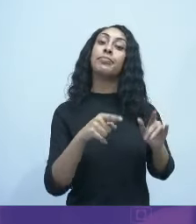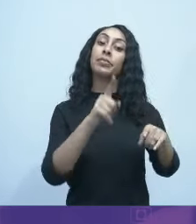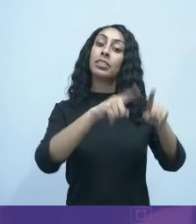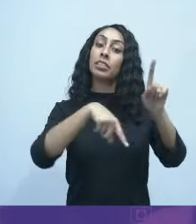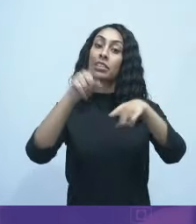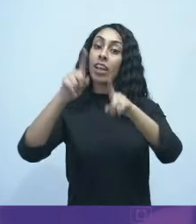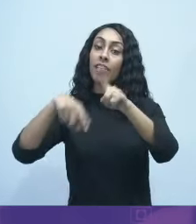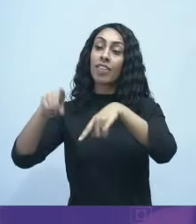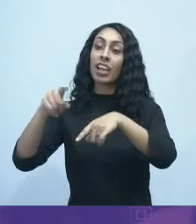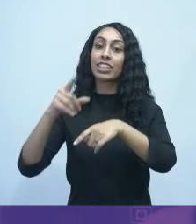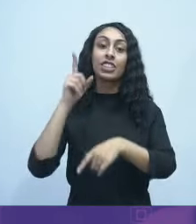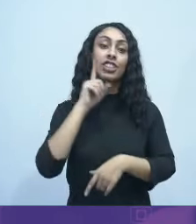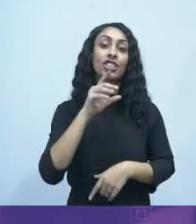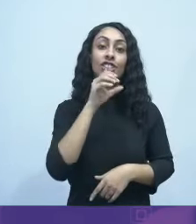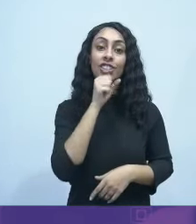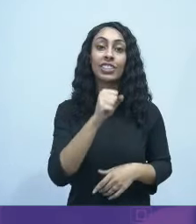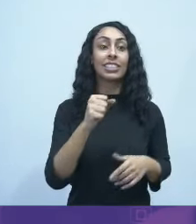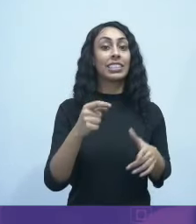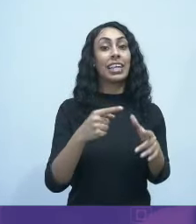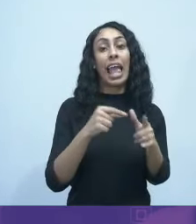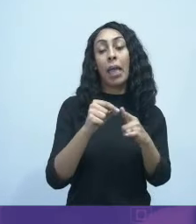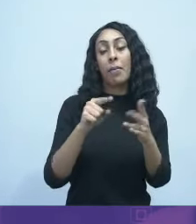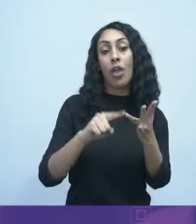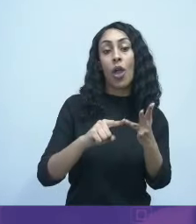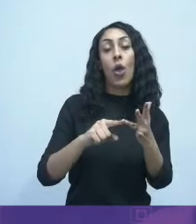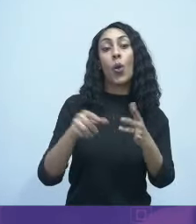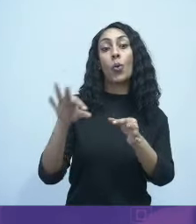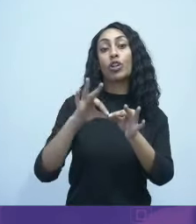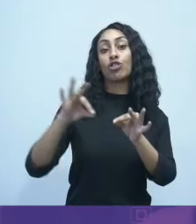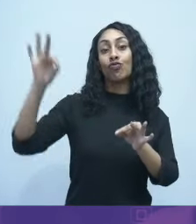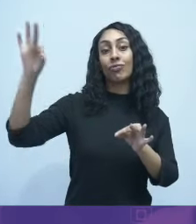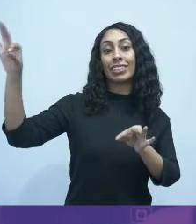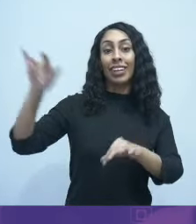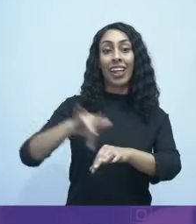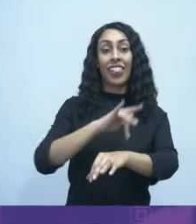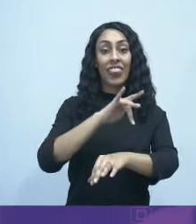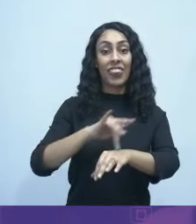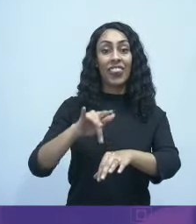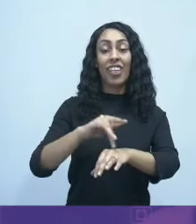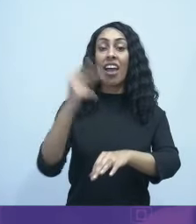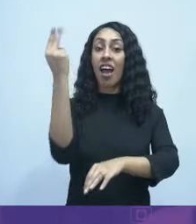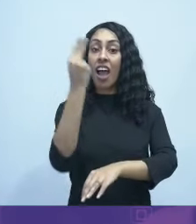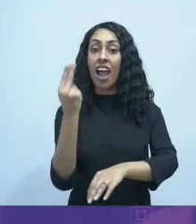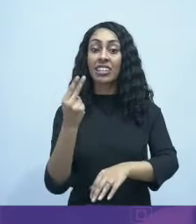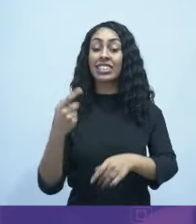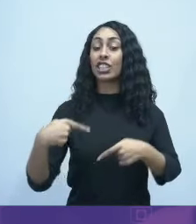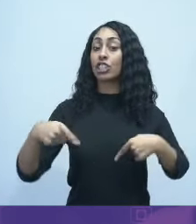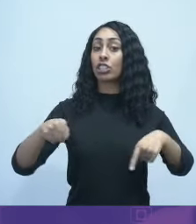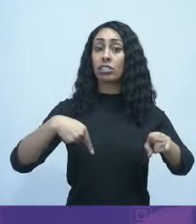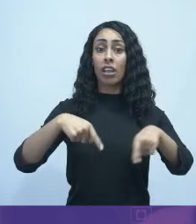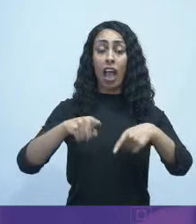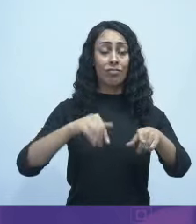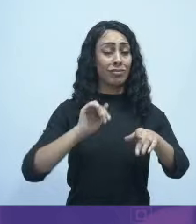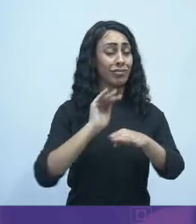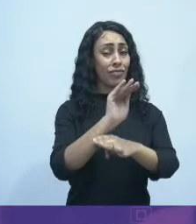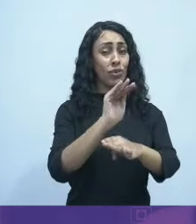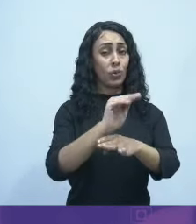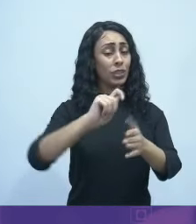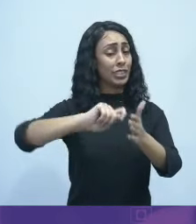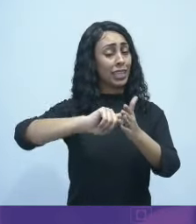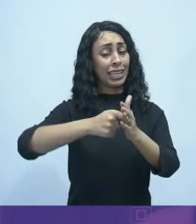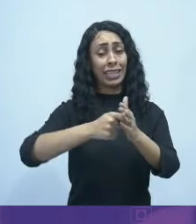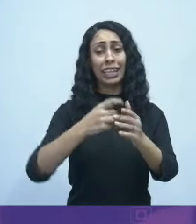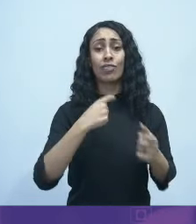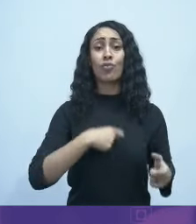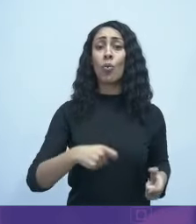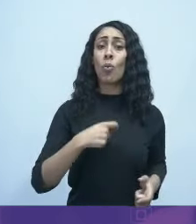work that the ABO have done, Sphinx Theatre, and organisations like Artistic Directors of the Future, they play a key role as well.